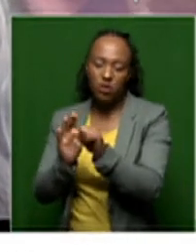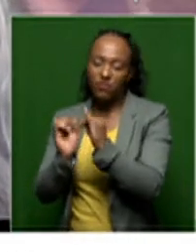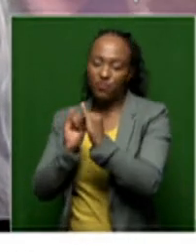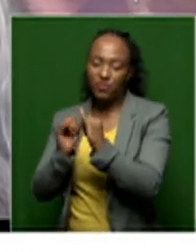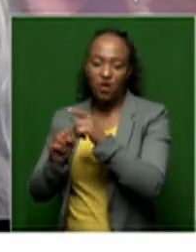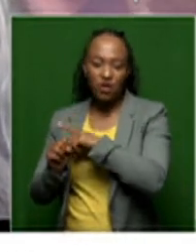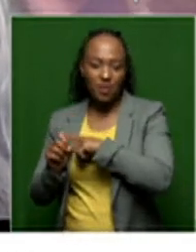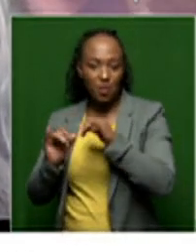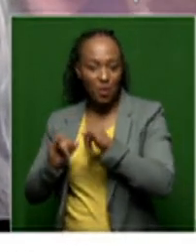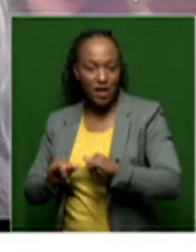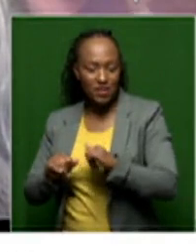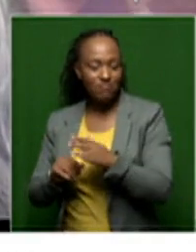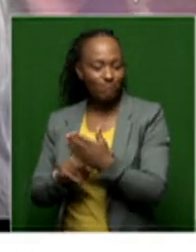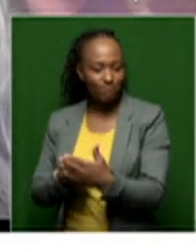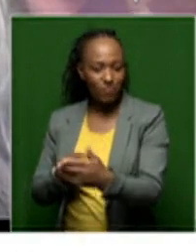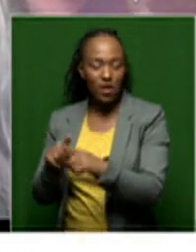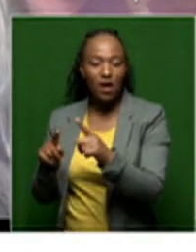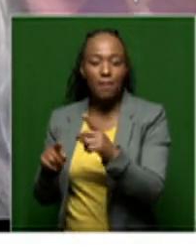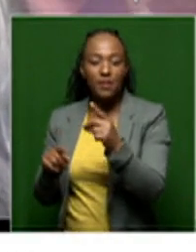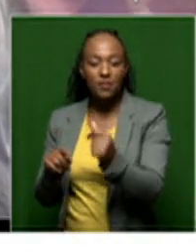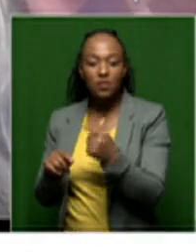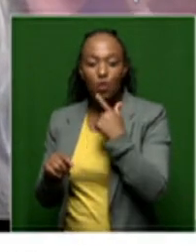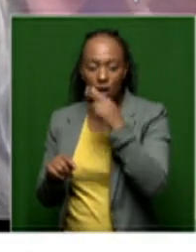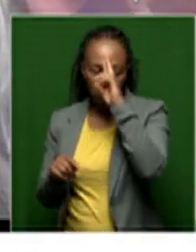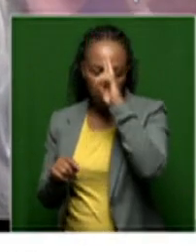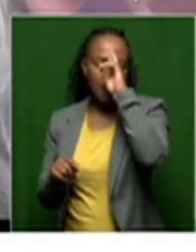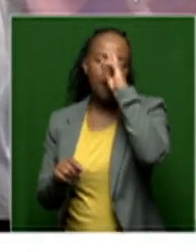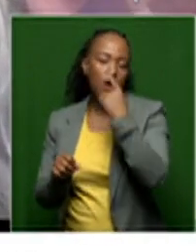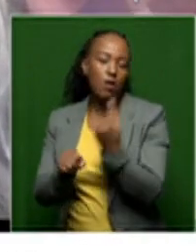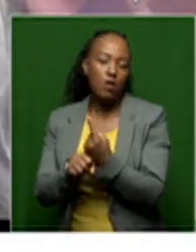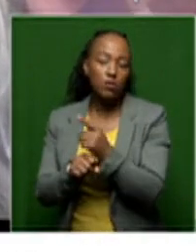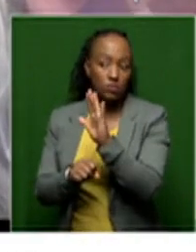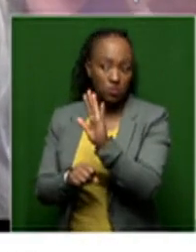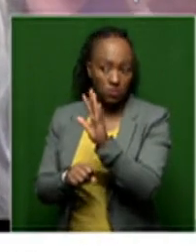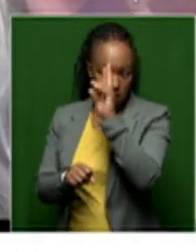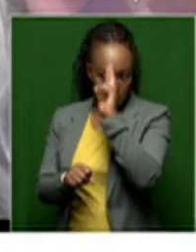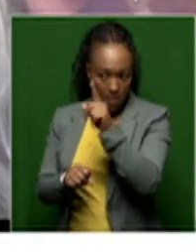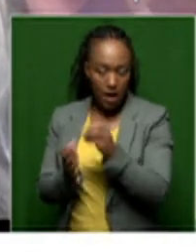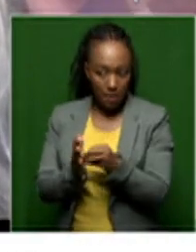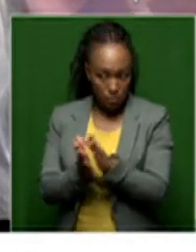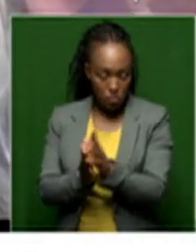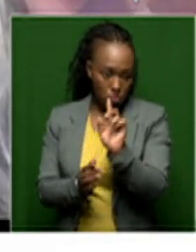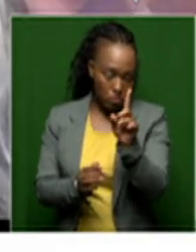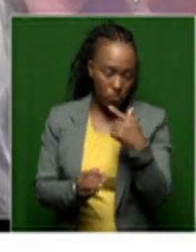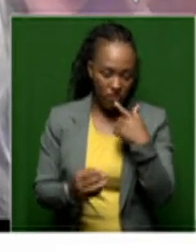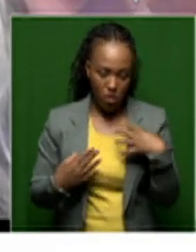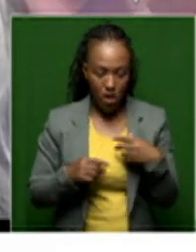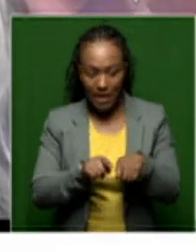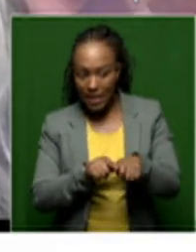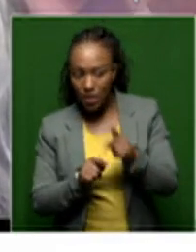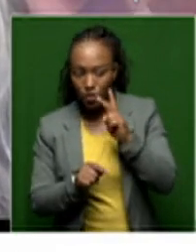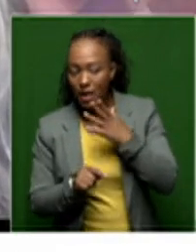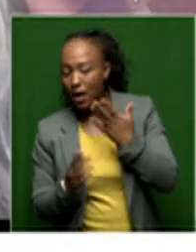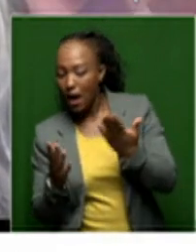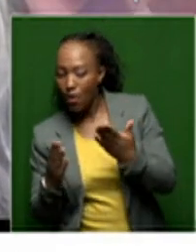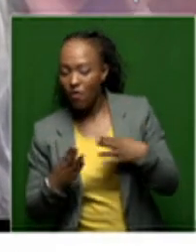Long overdue. We do it all the time, but I suppose it just jogs people's memories to say, hang on, let me book. I need to go. Let me see how my status